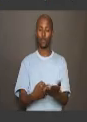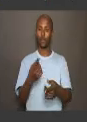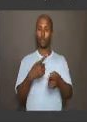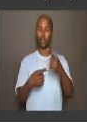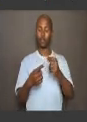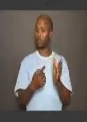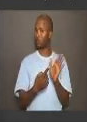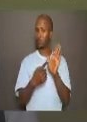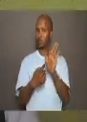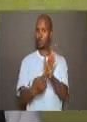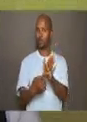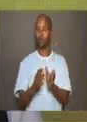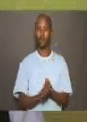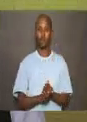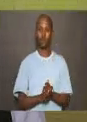becomes this.